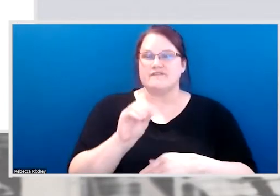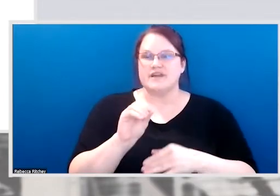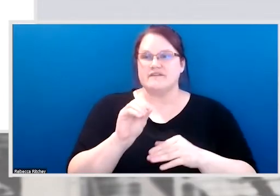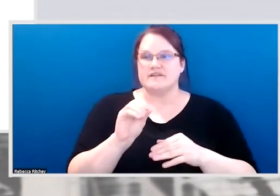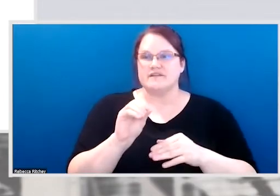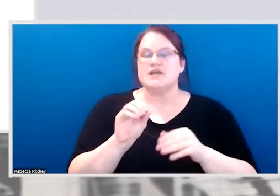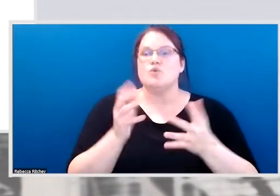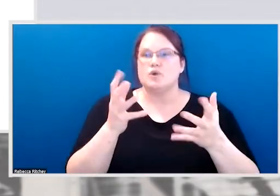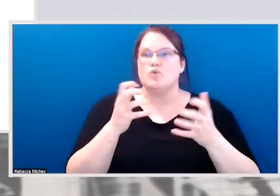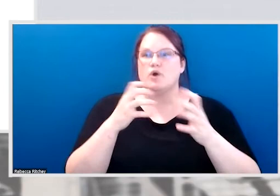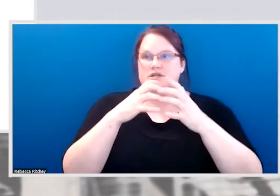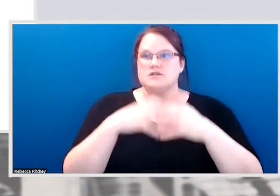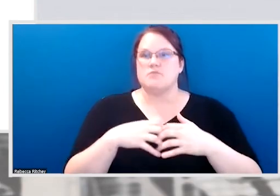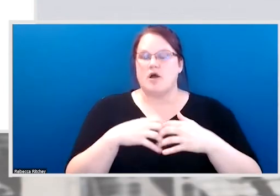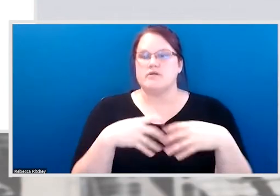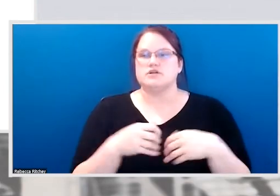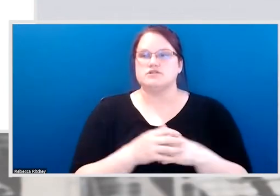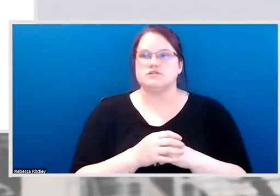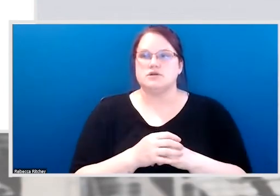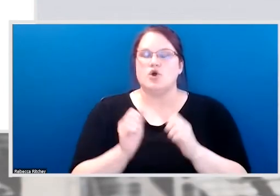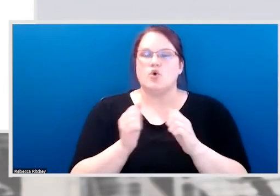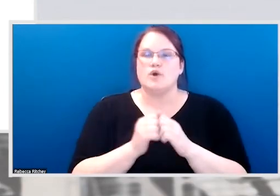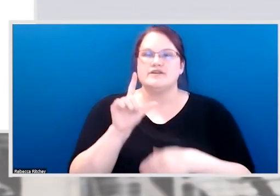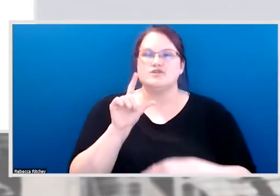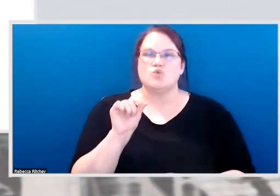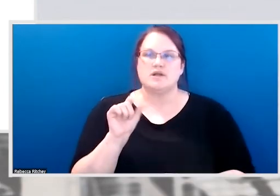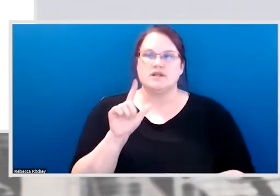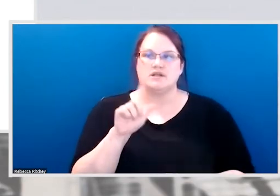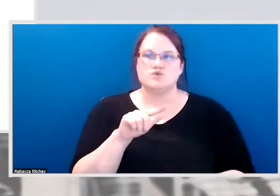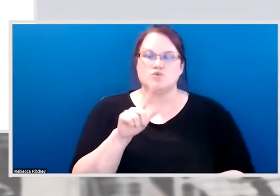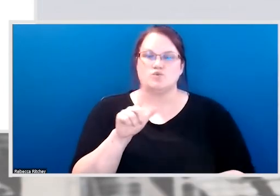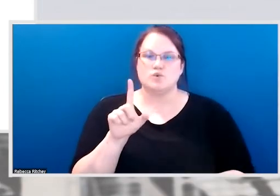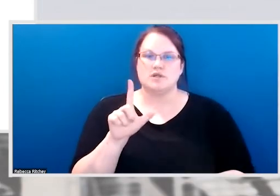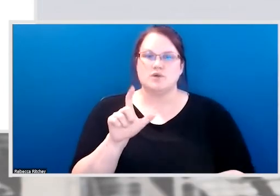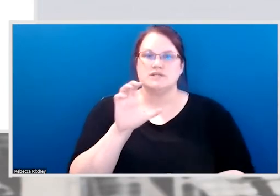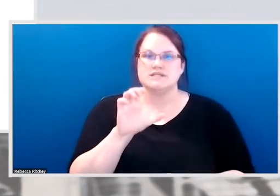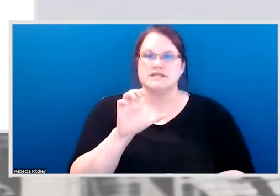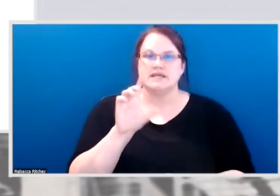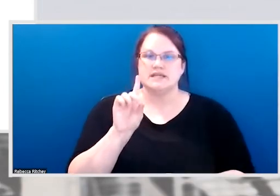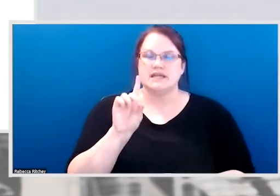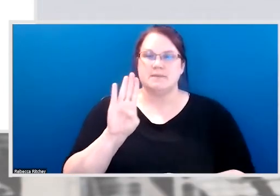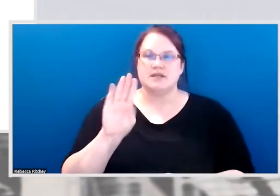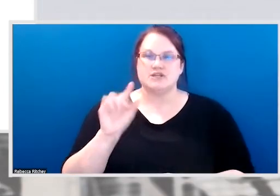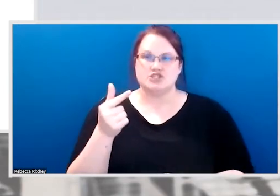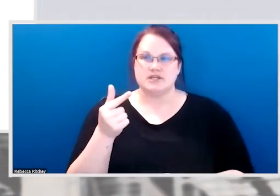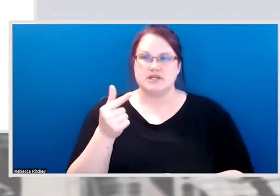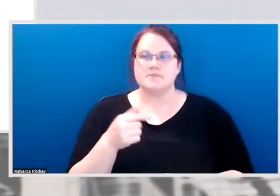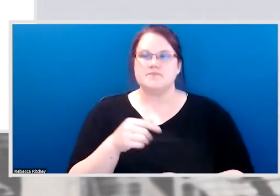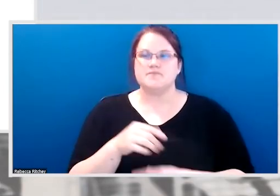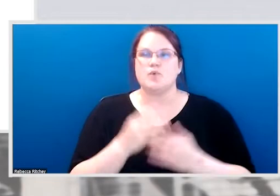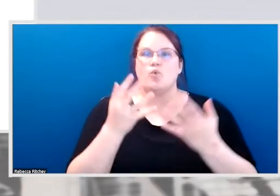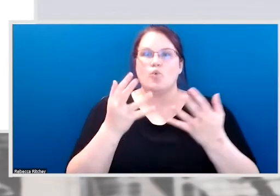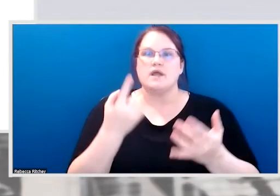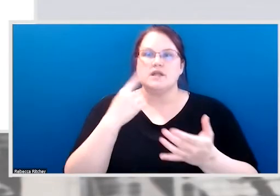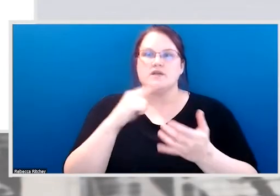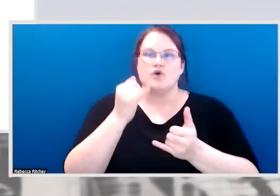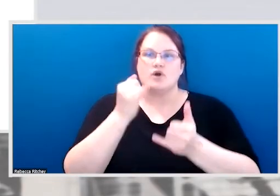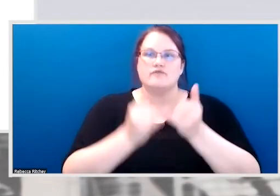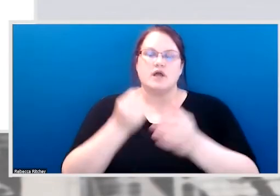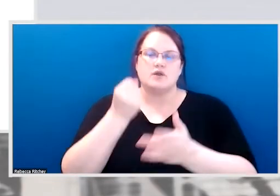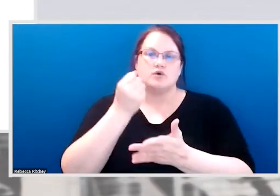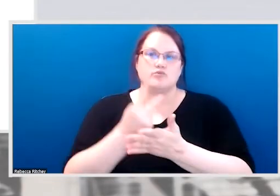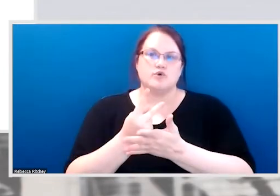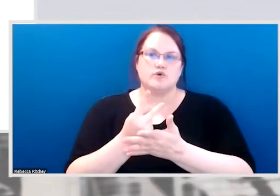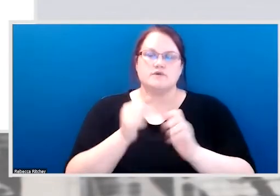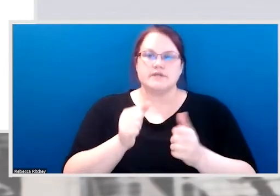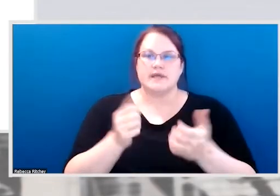to demolish with the 2021 CDBG funds that were allotted to us. We're waiting for final approval so that these